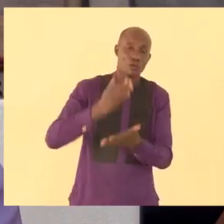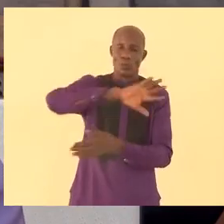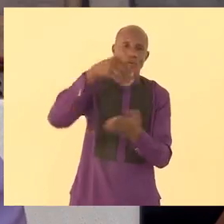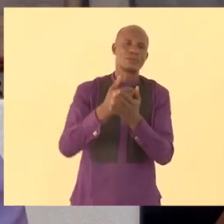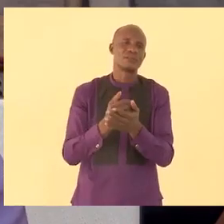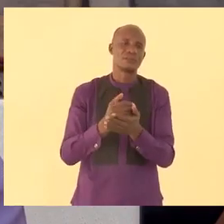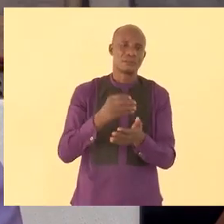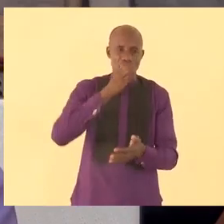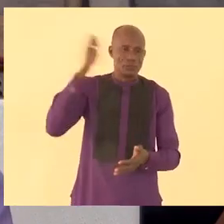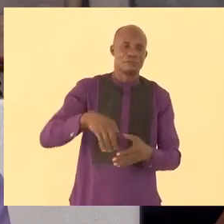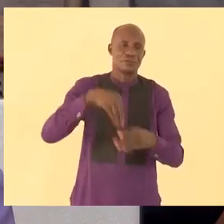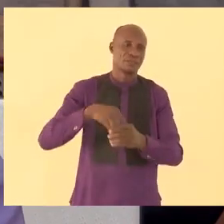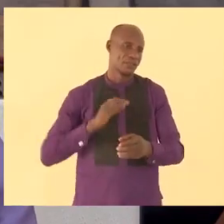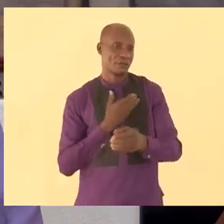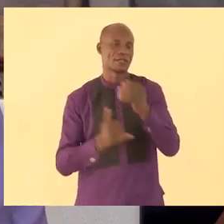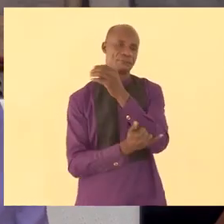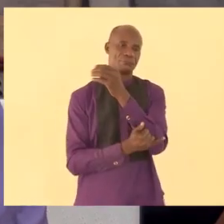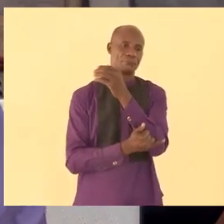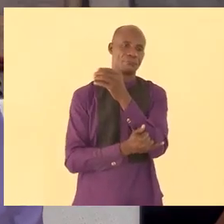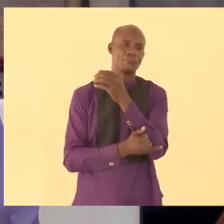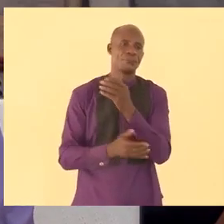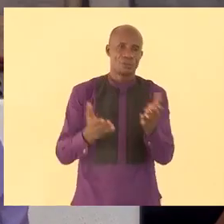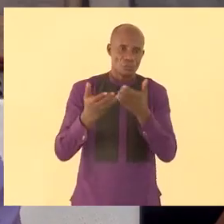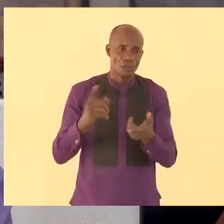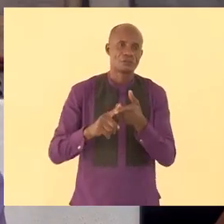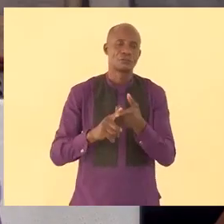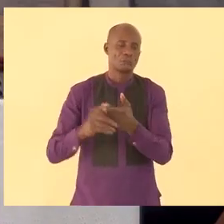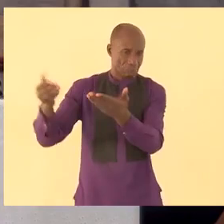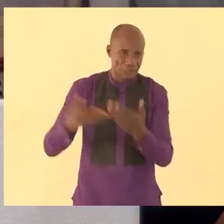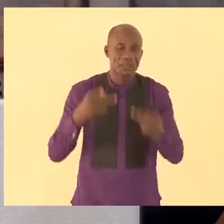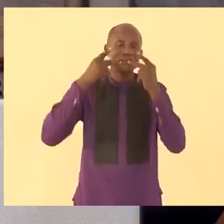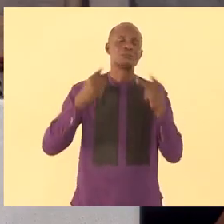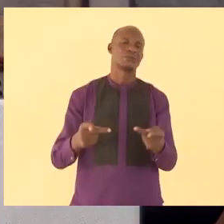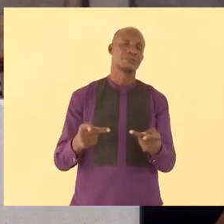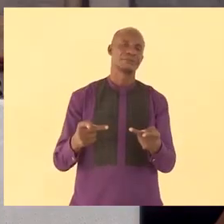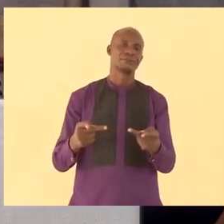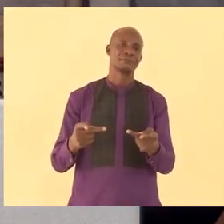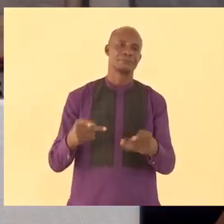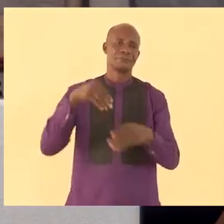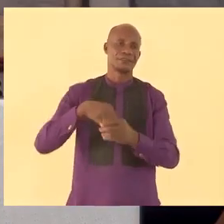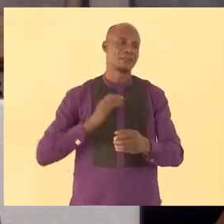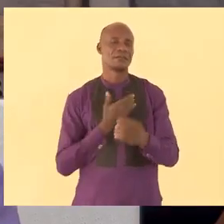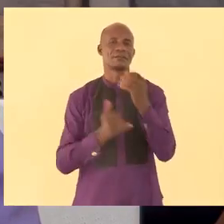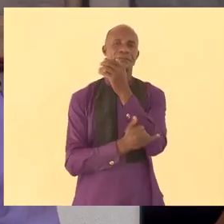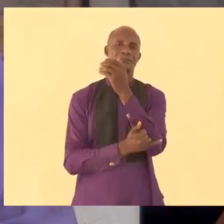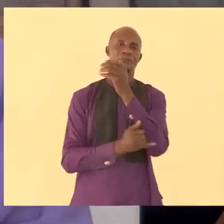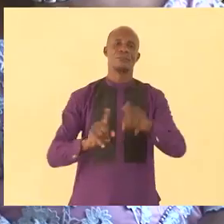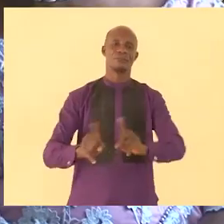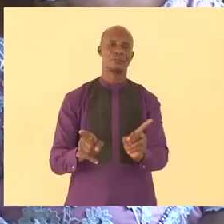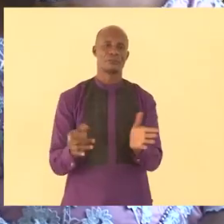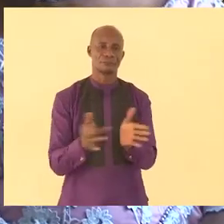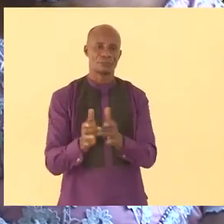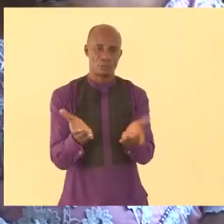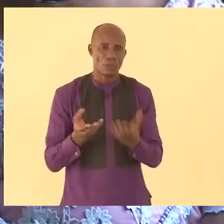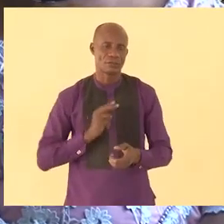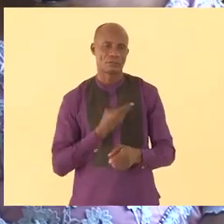nonsense going on all over the place in our society. Jesus means to reign his peace in our society. But